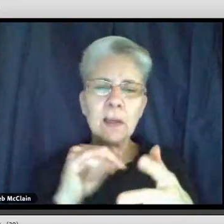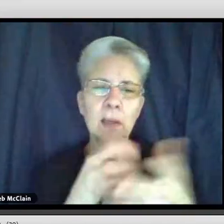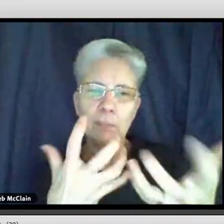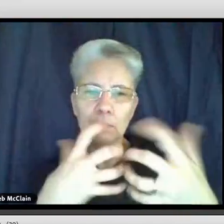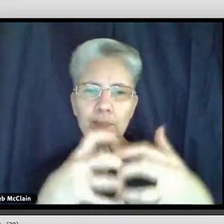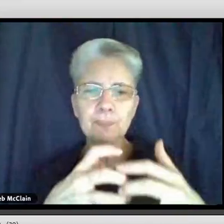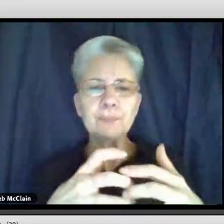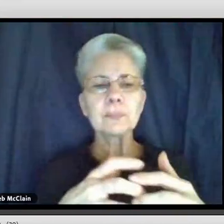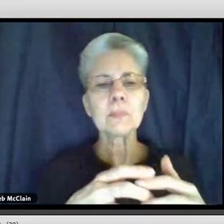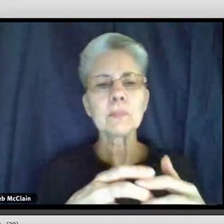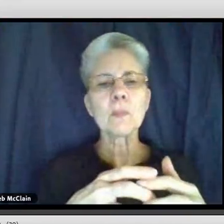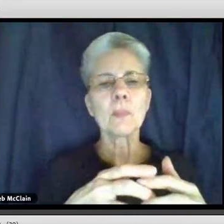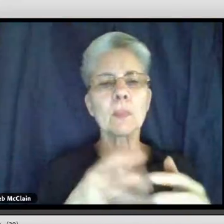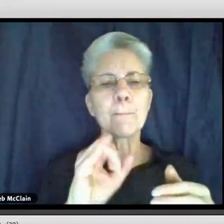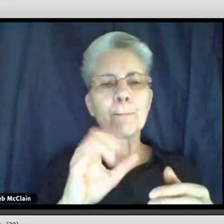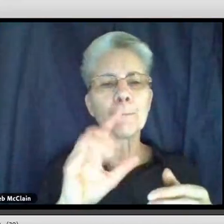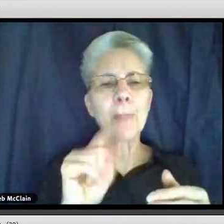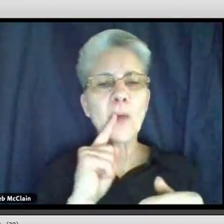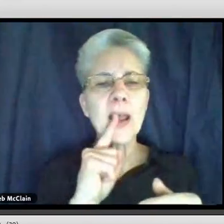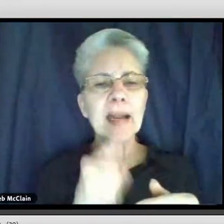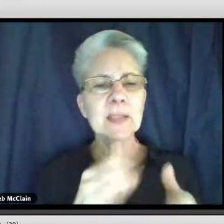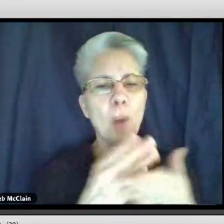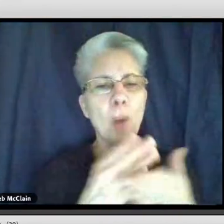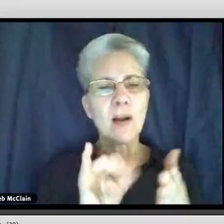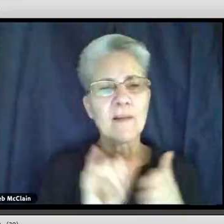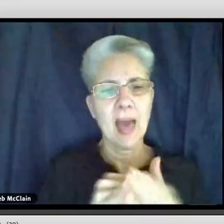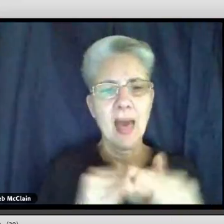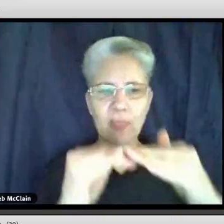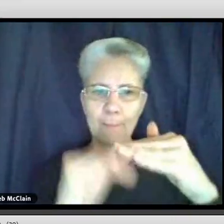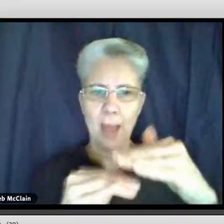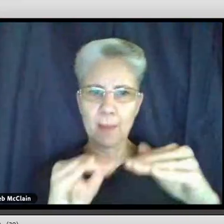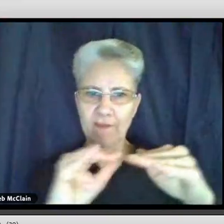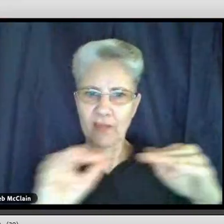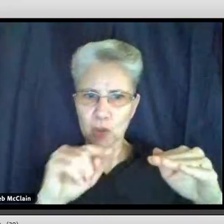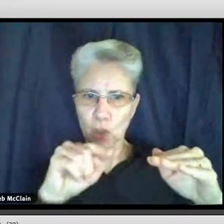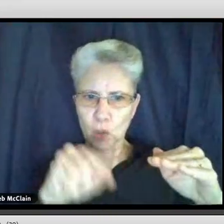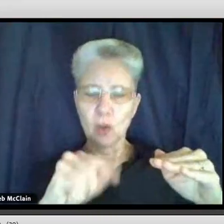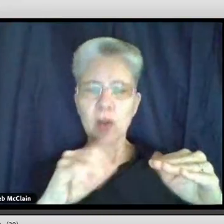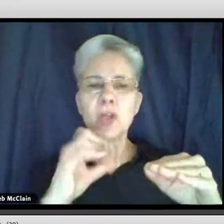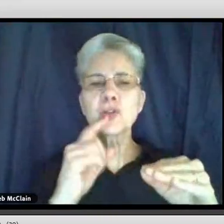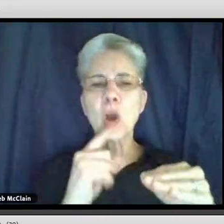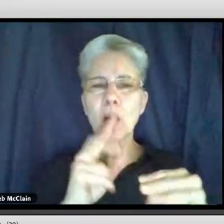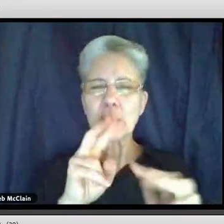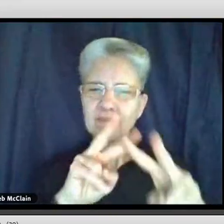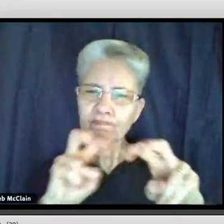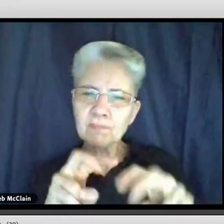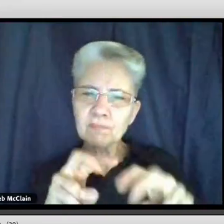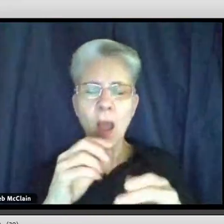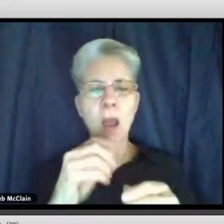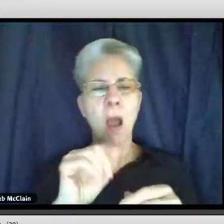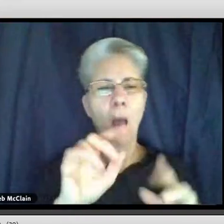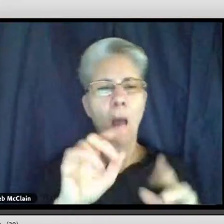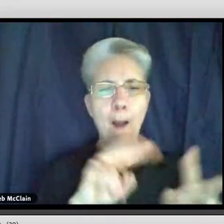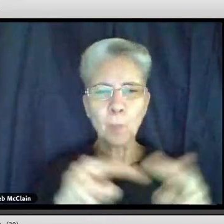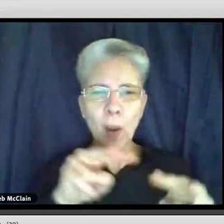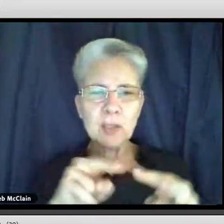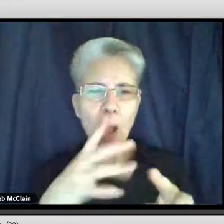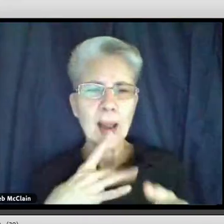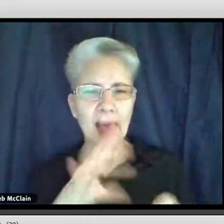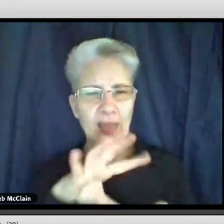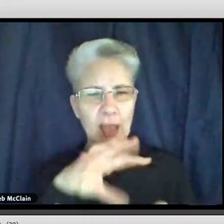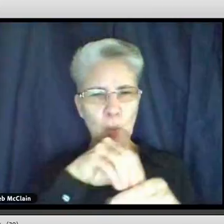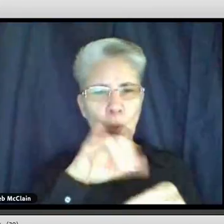of, it starts in that bottom half of the circle. So does reappraisal, which I like that they included that here.